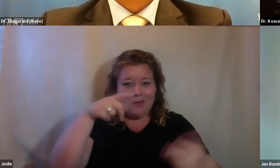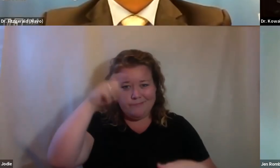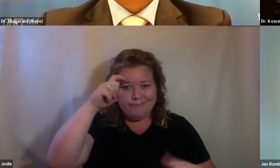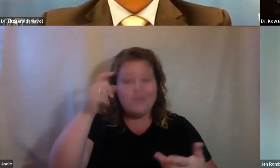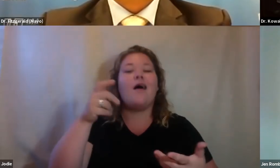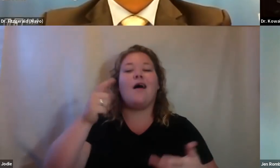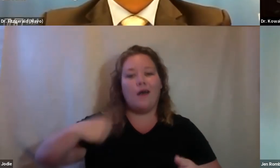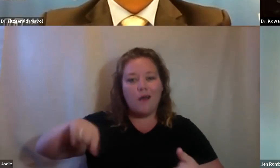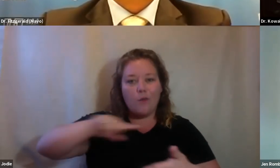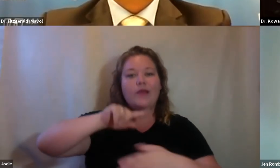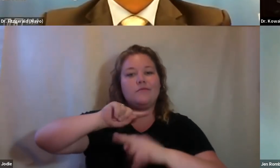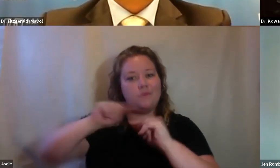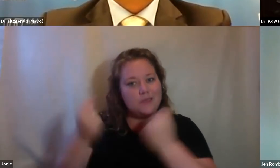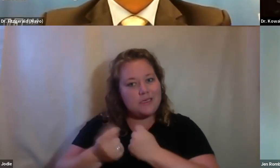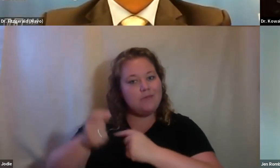to actionable